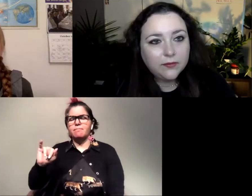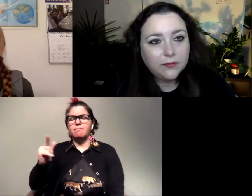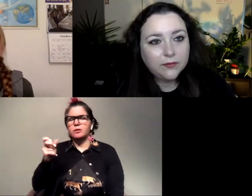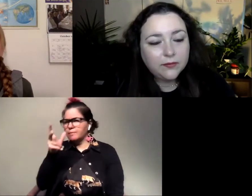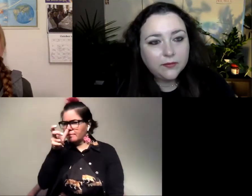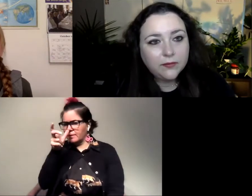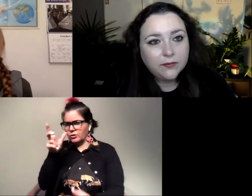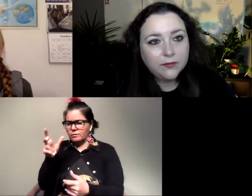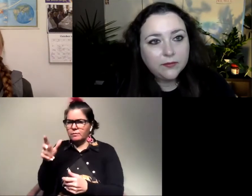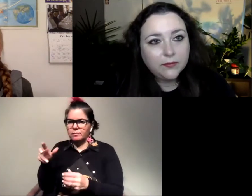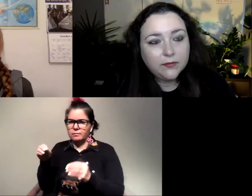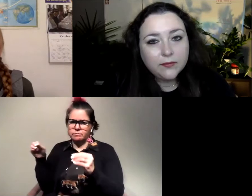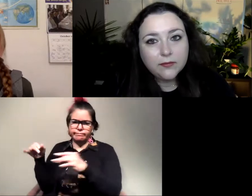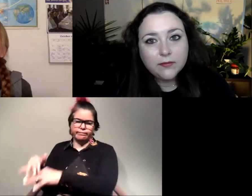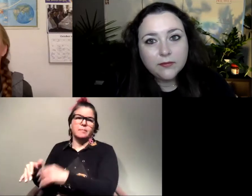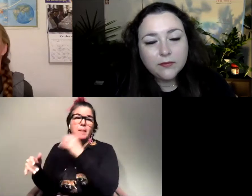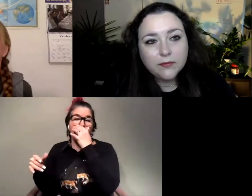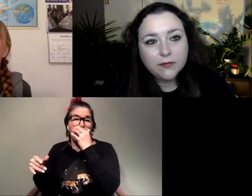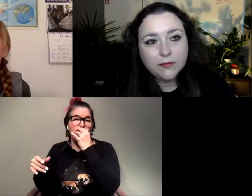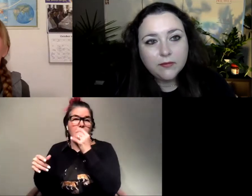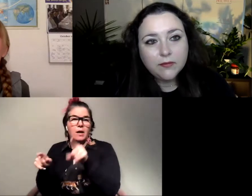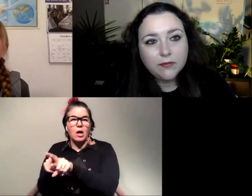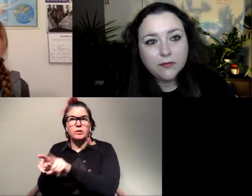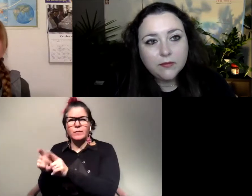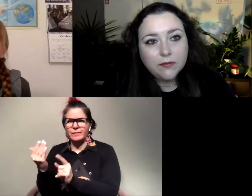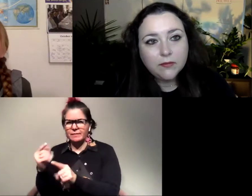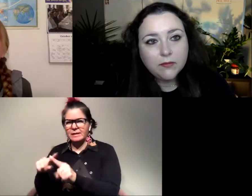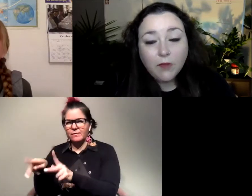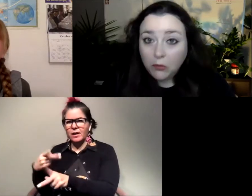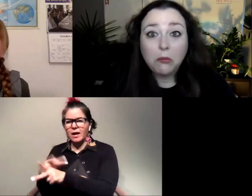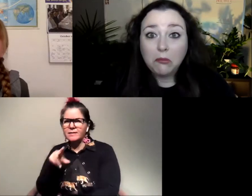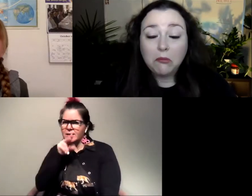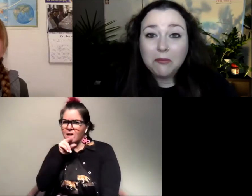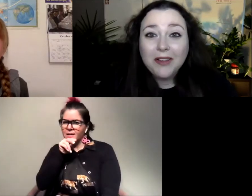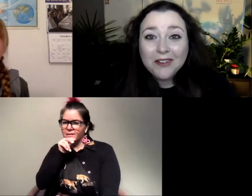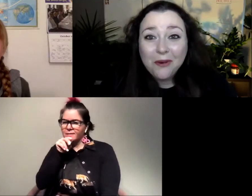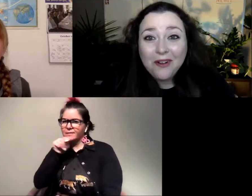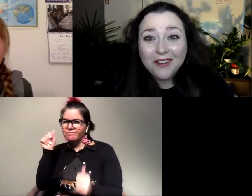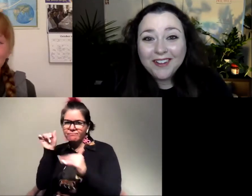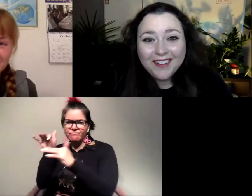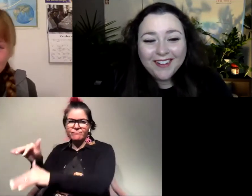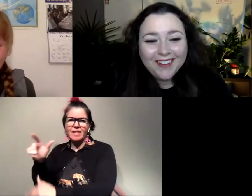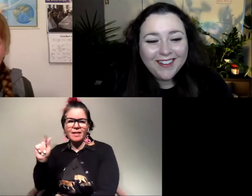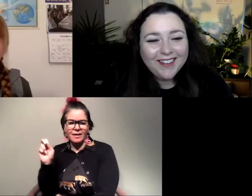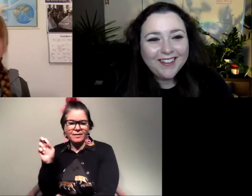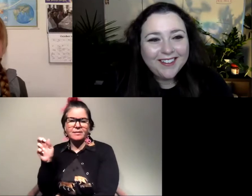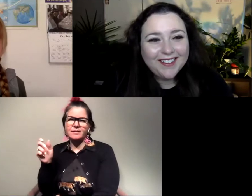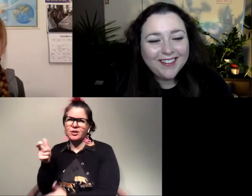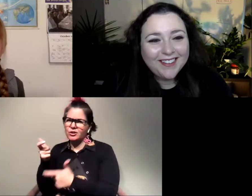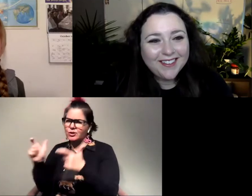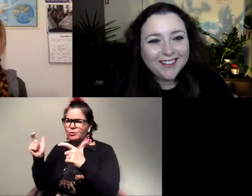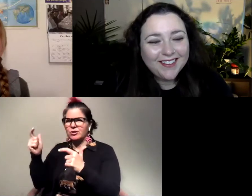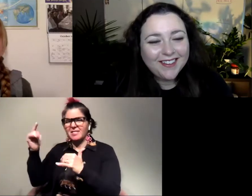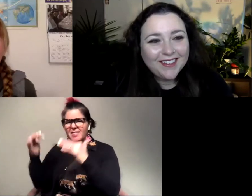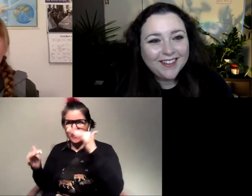have, I think like 15 different types of ducks come to this lake. So a huge diversity of ducks.